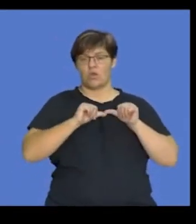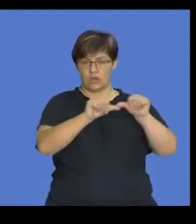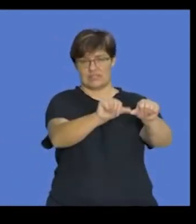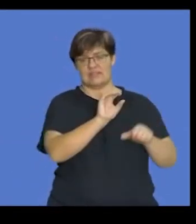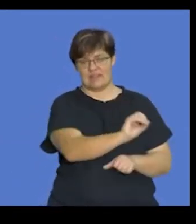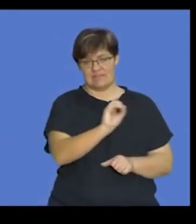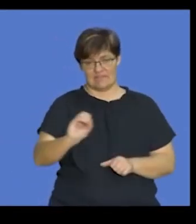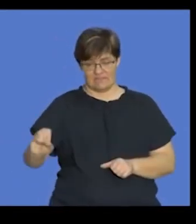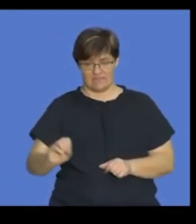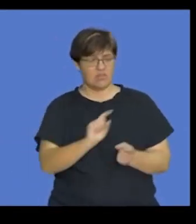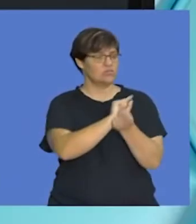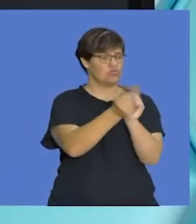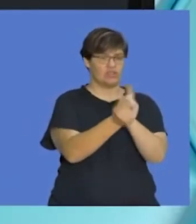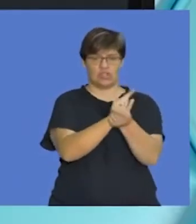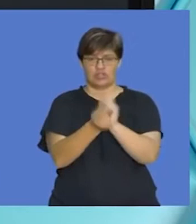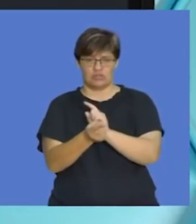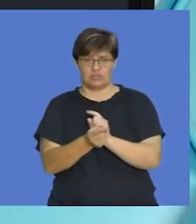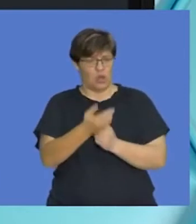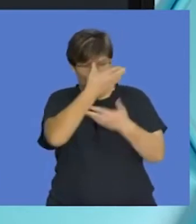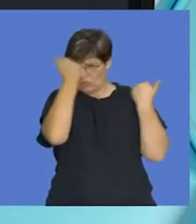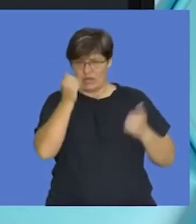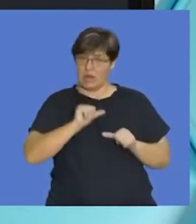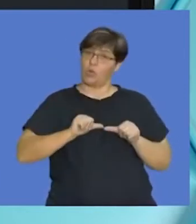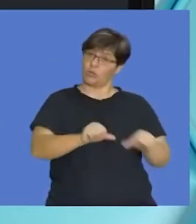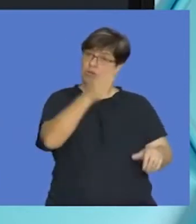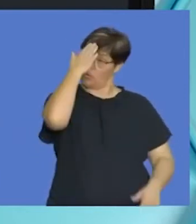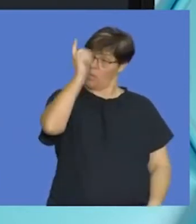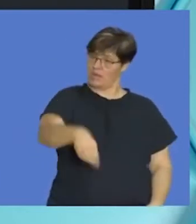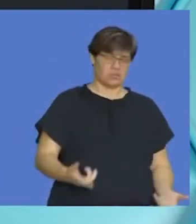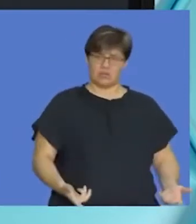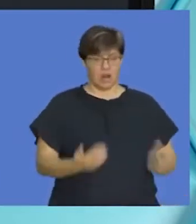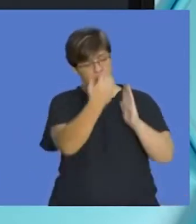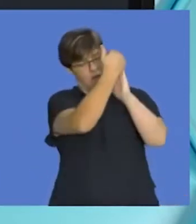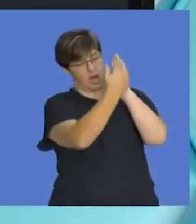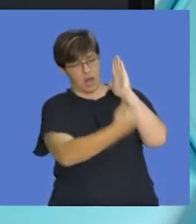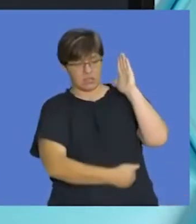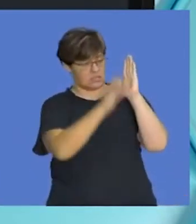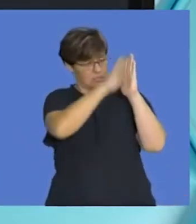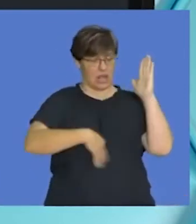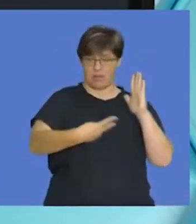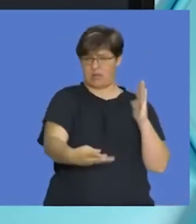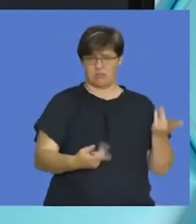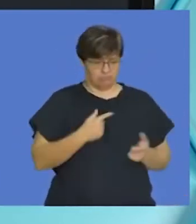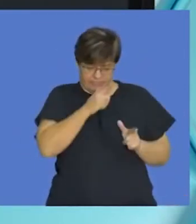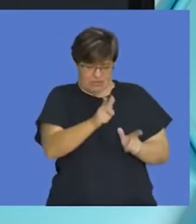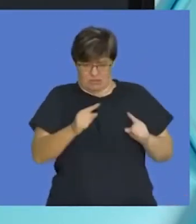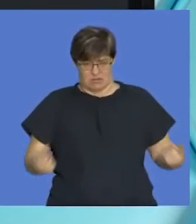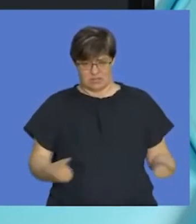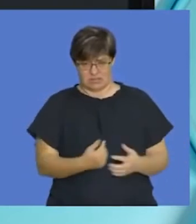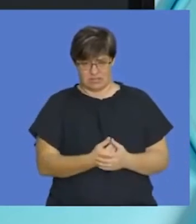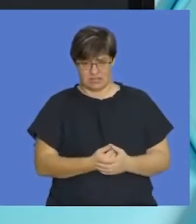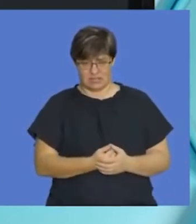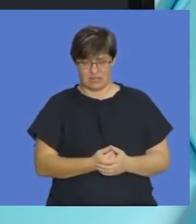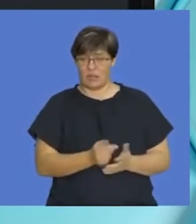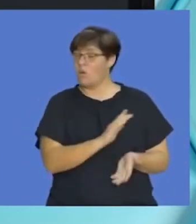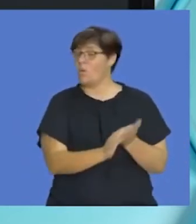specific constant. That changes. You don't need to know these constants. It's not like I'm going to give you a list in a big long table. I